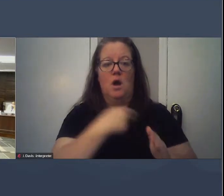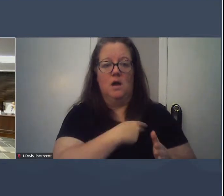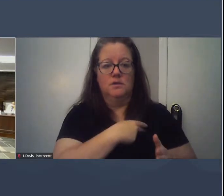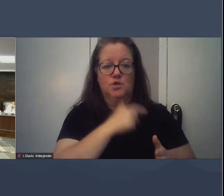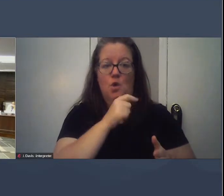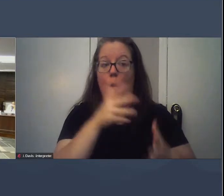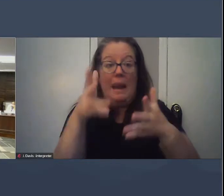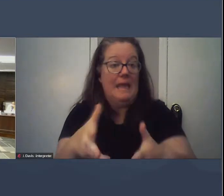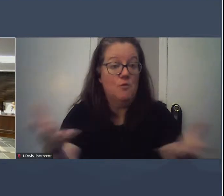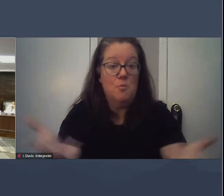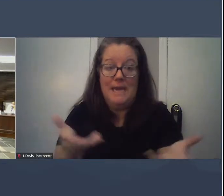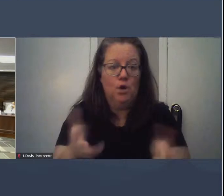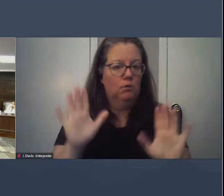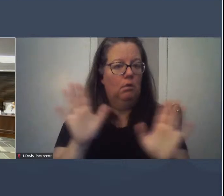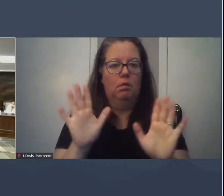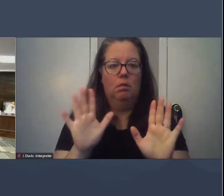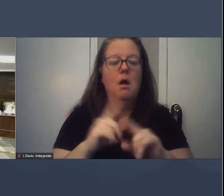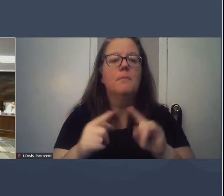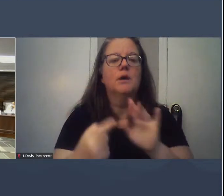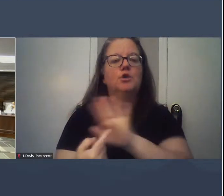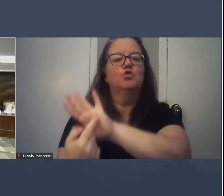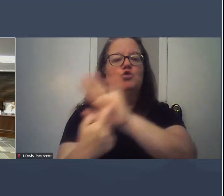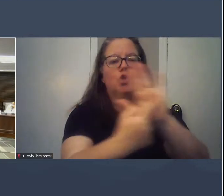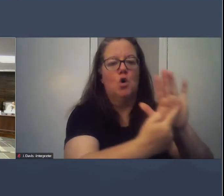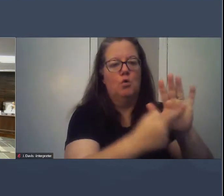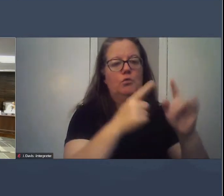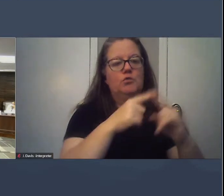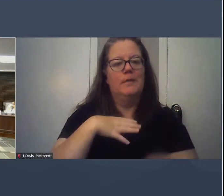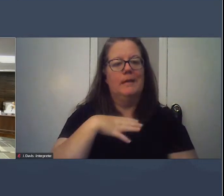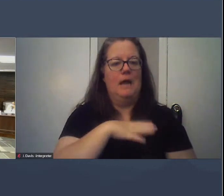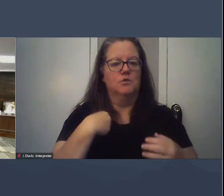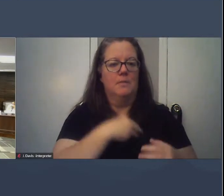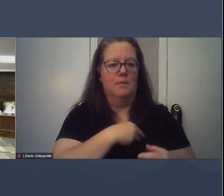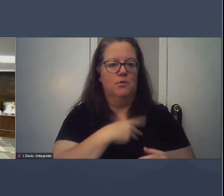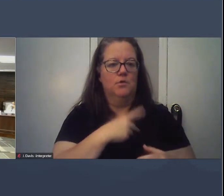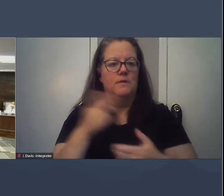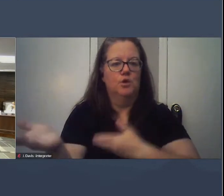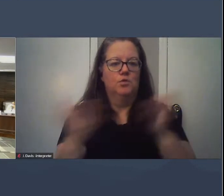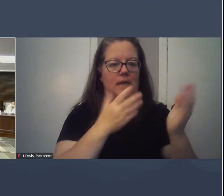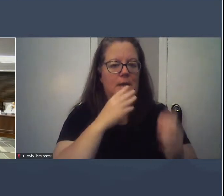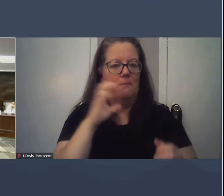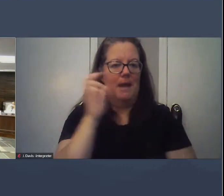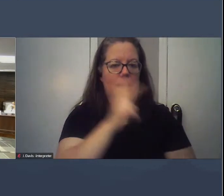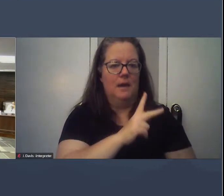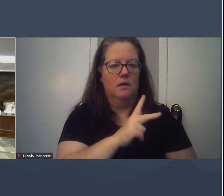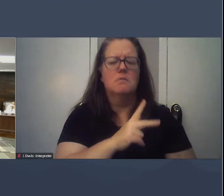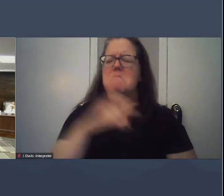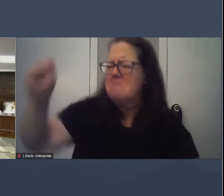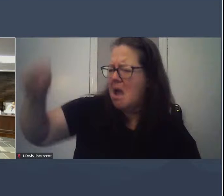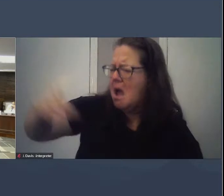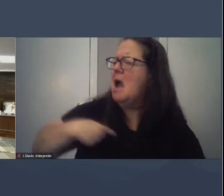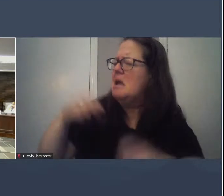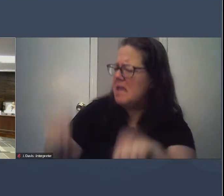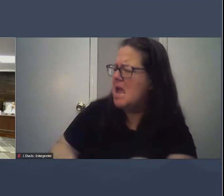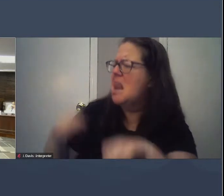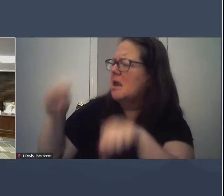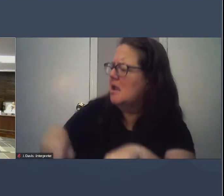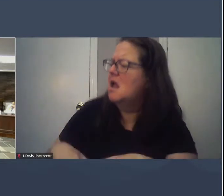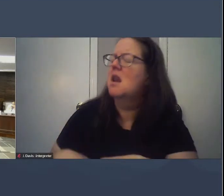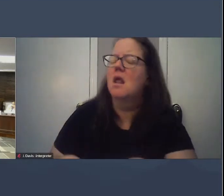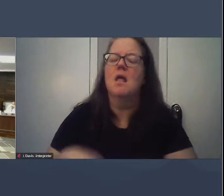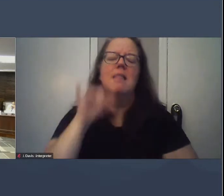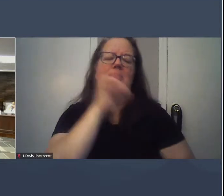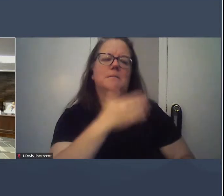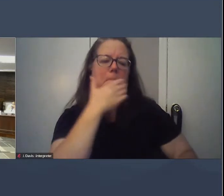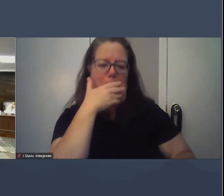them here, but we can show them to the council members. You take them back to your place of business. Absolutely. Yeah, I think that's the way to